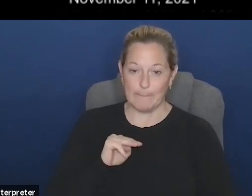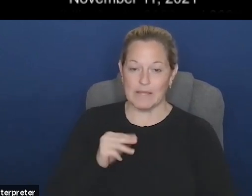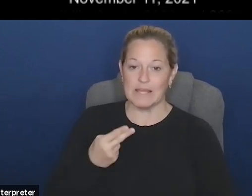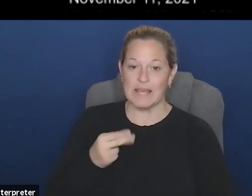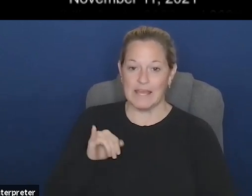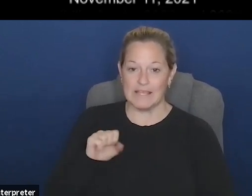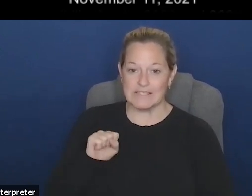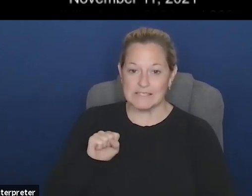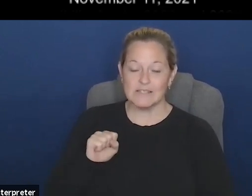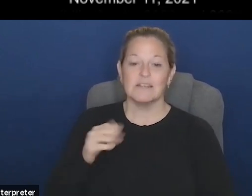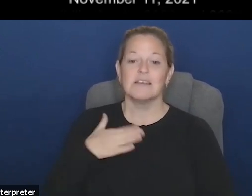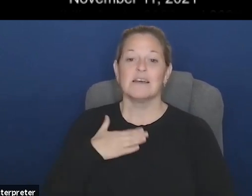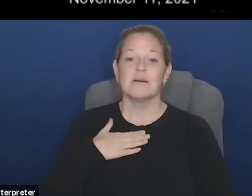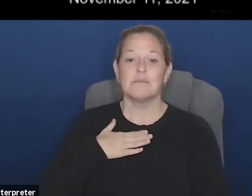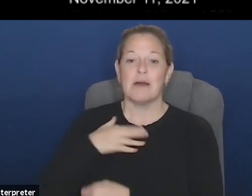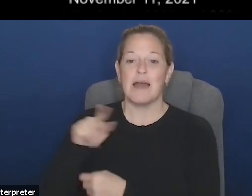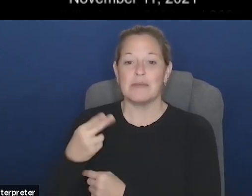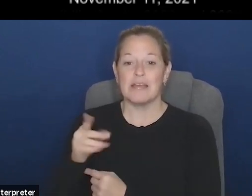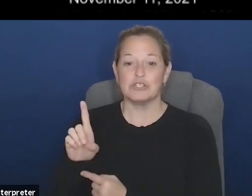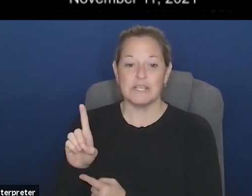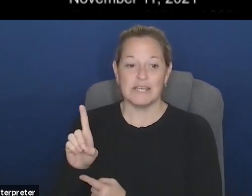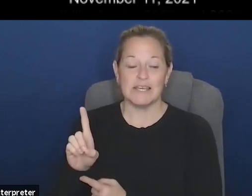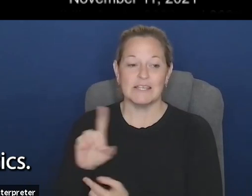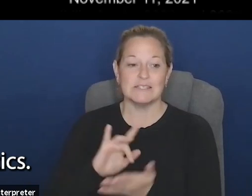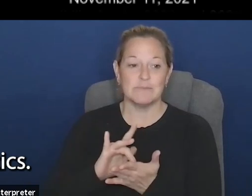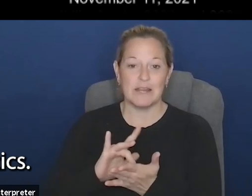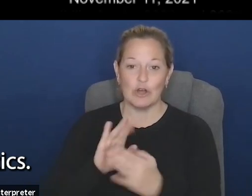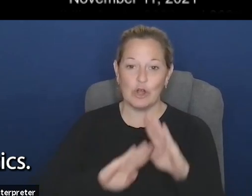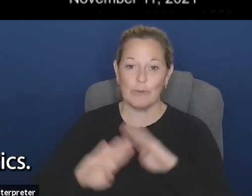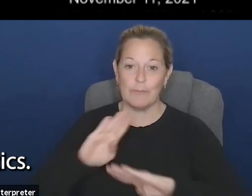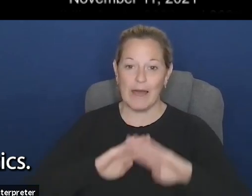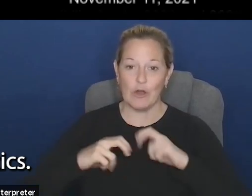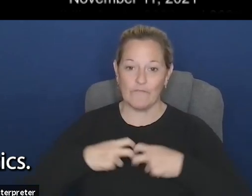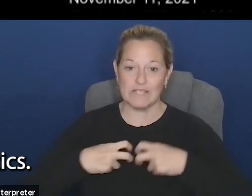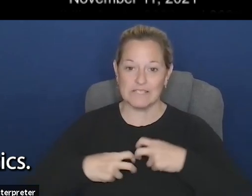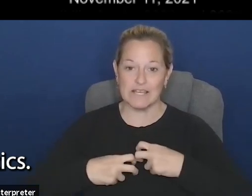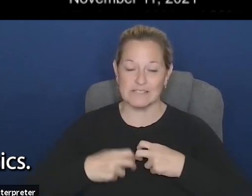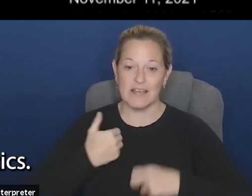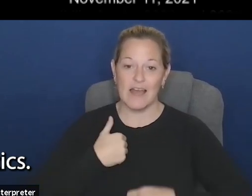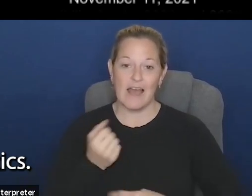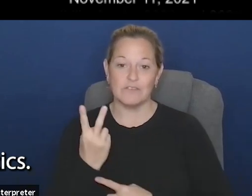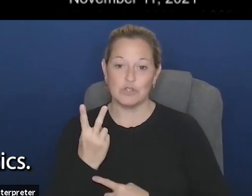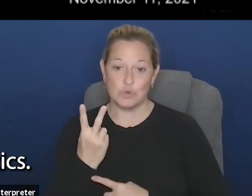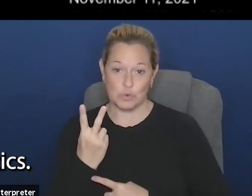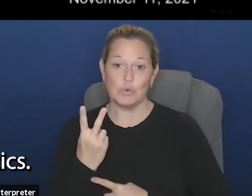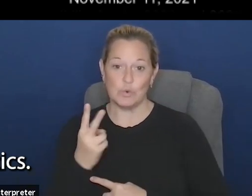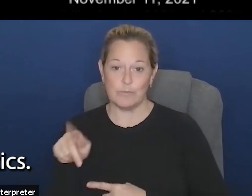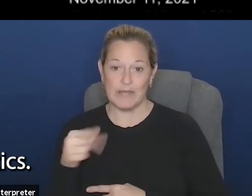have a PhD in medical biophysics from the University of Toronto. I have 2 postdocs in cancer genomics